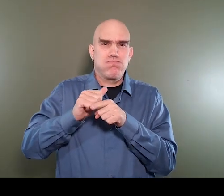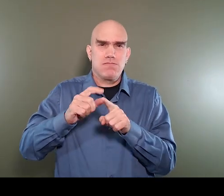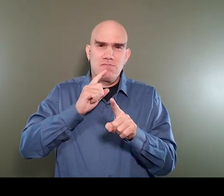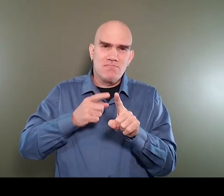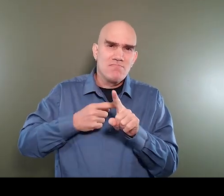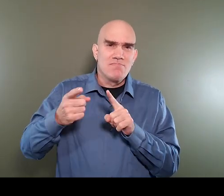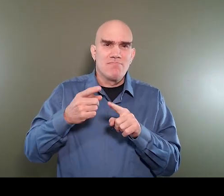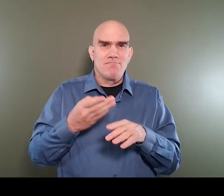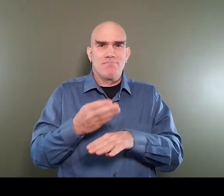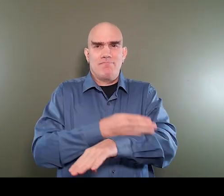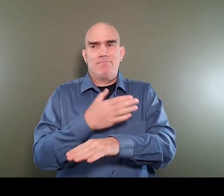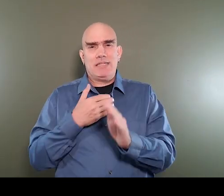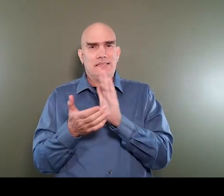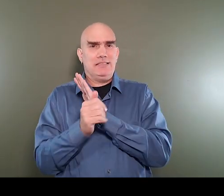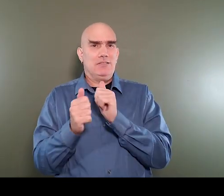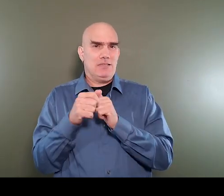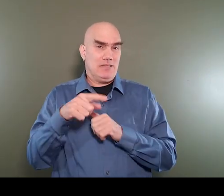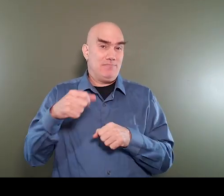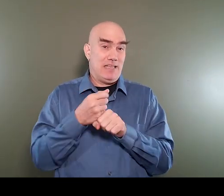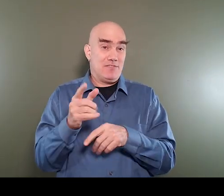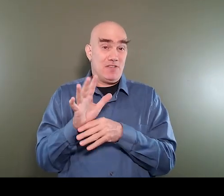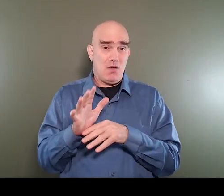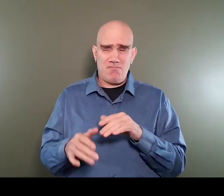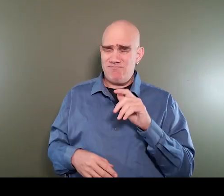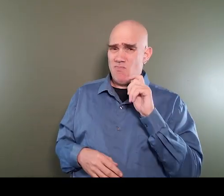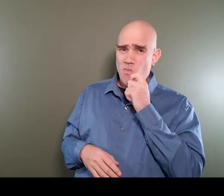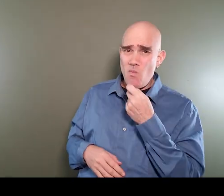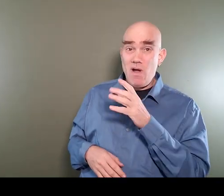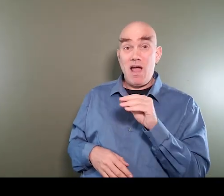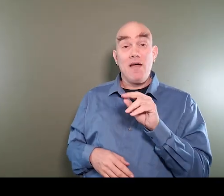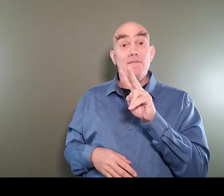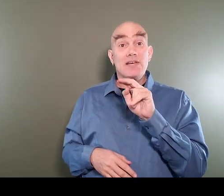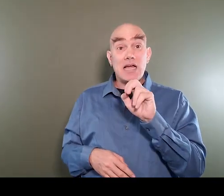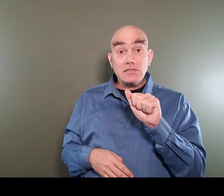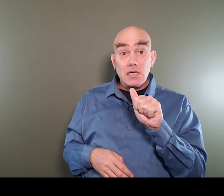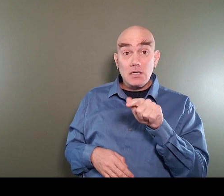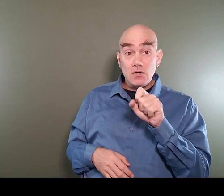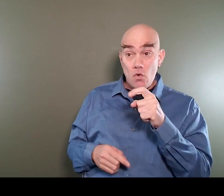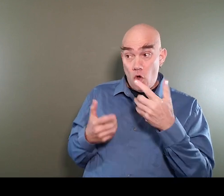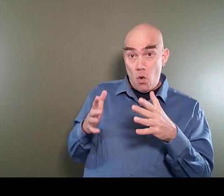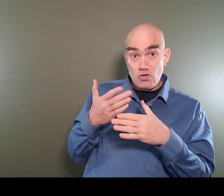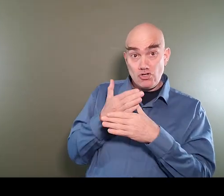videos. Very cool. And Vanessa, you